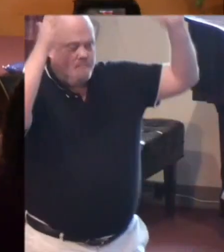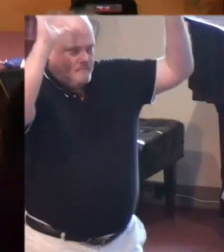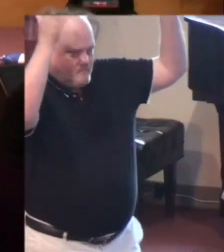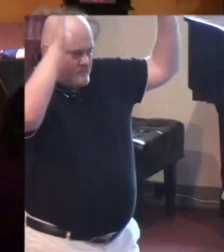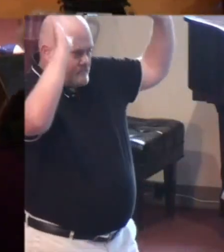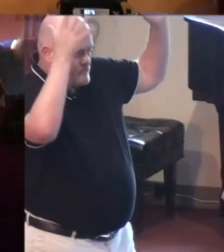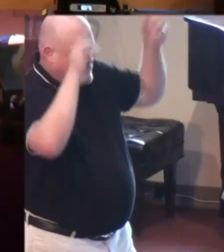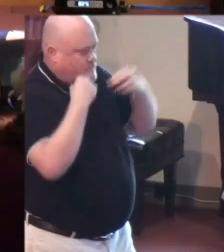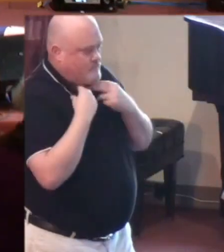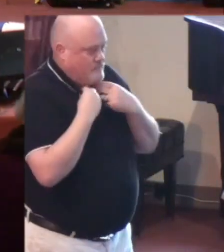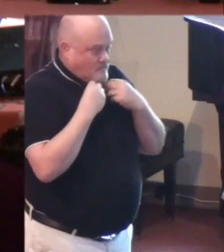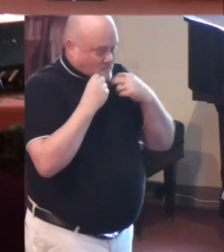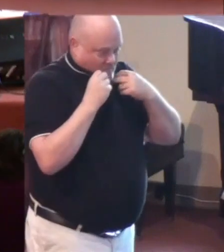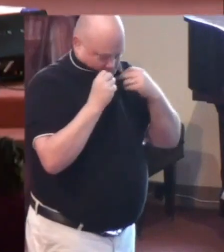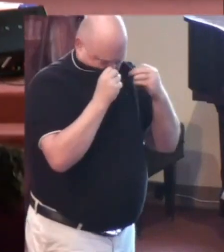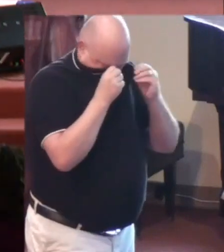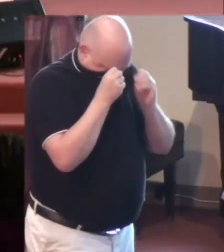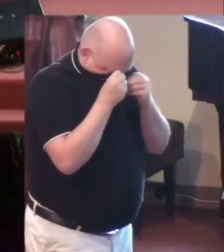thank you.